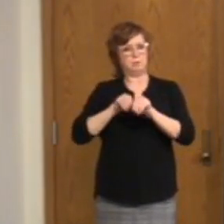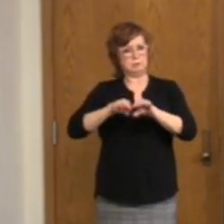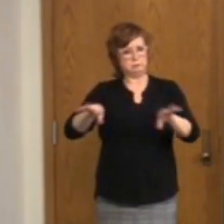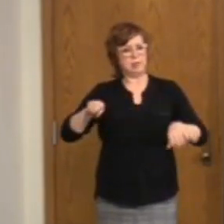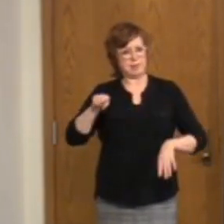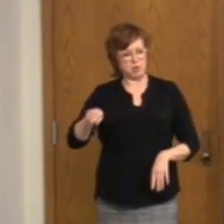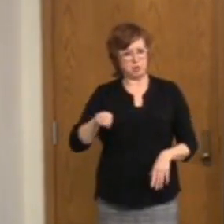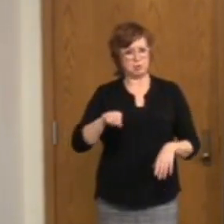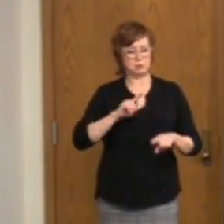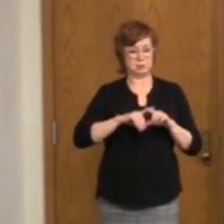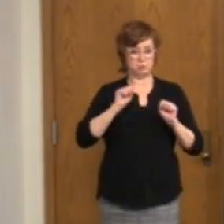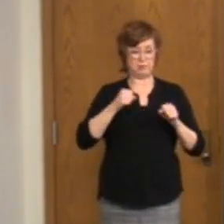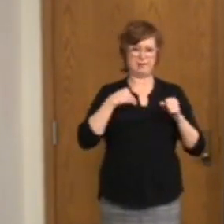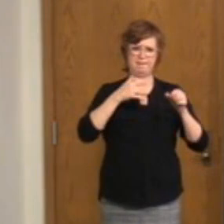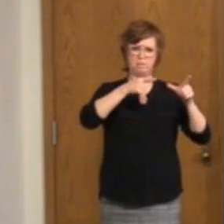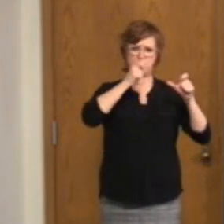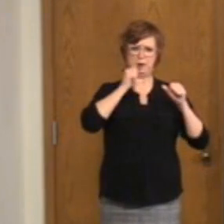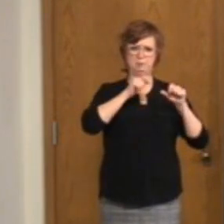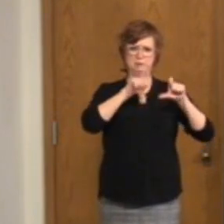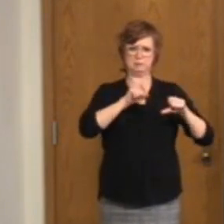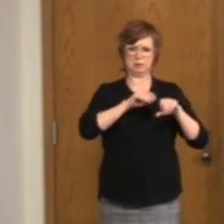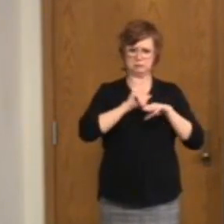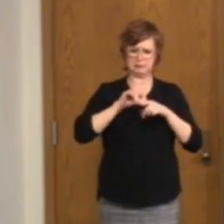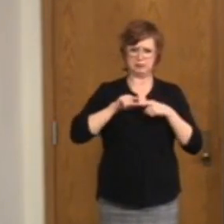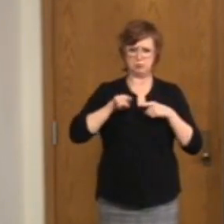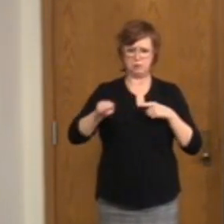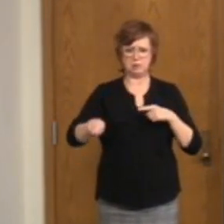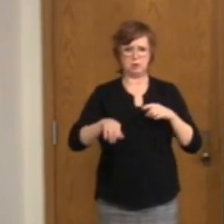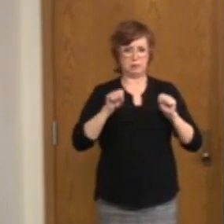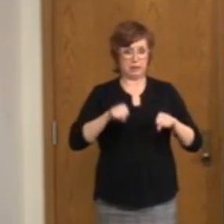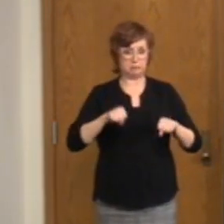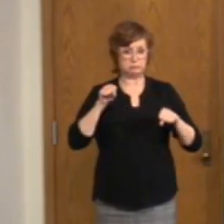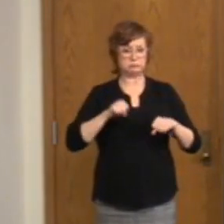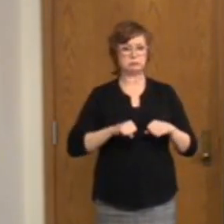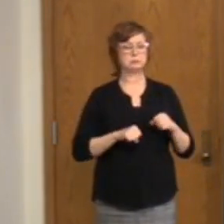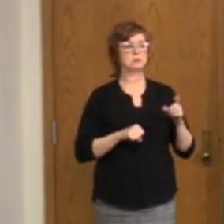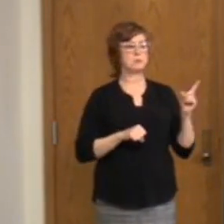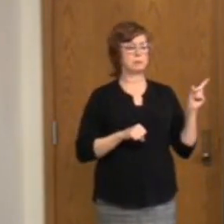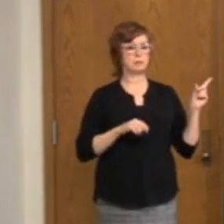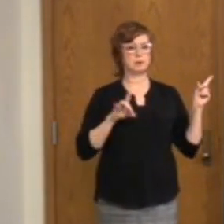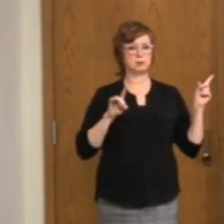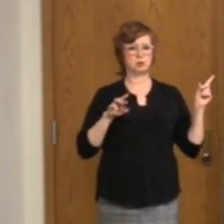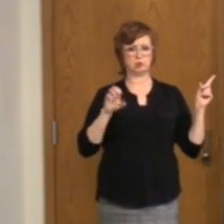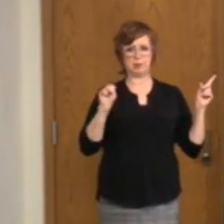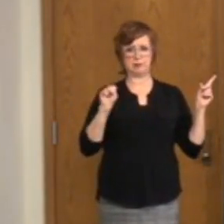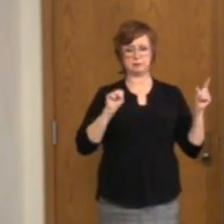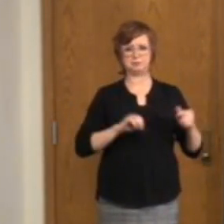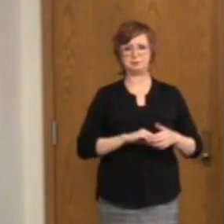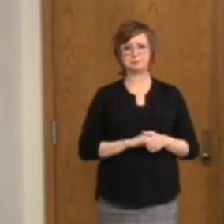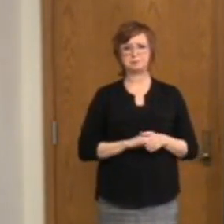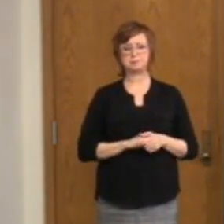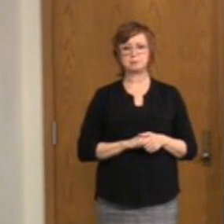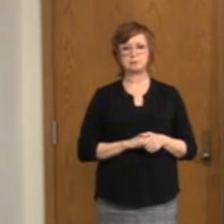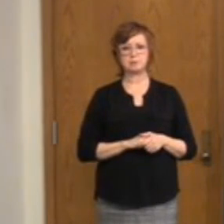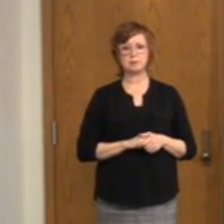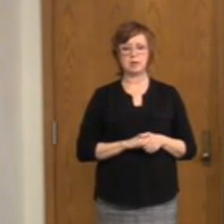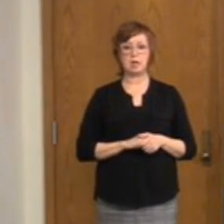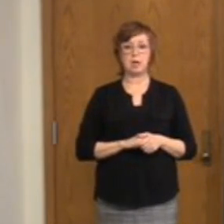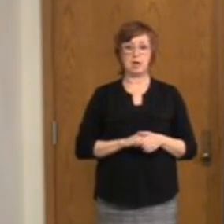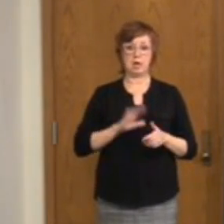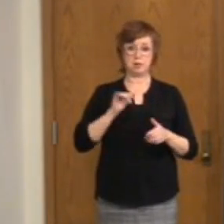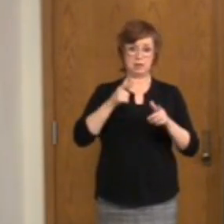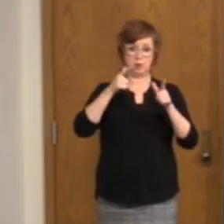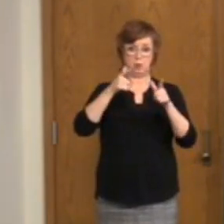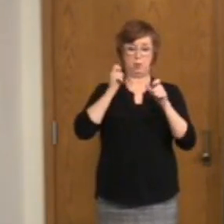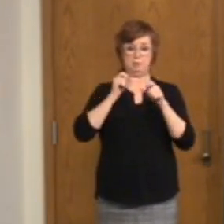Go ahead. If you want. I can give an initial comment, and then Premier, and then Scott as well. But so again, rapid testing